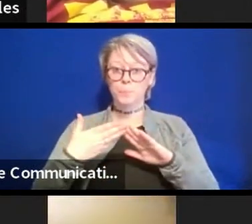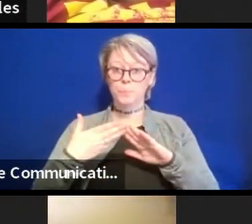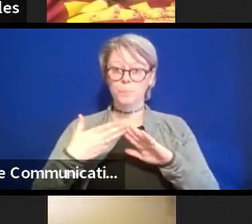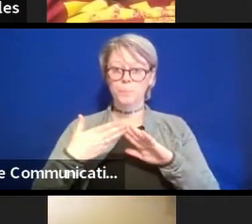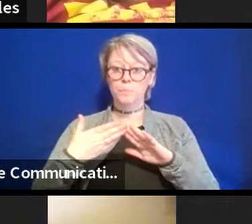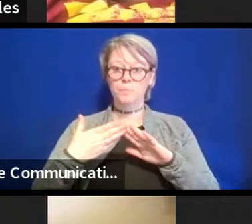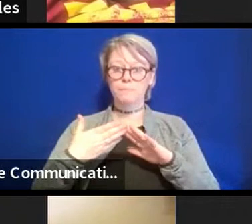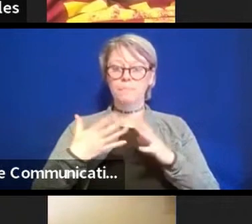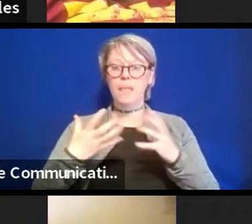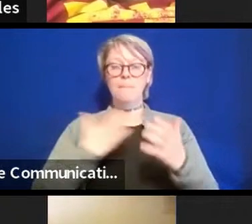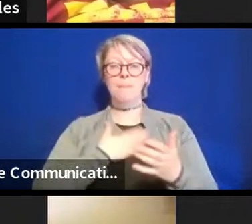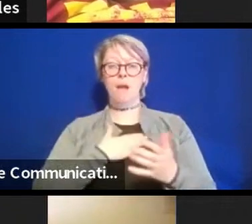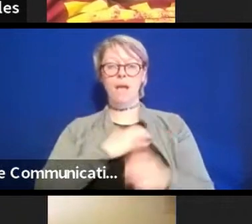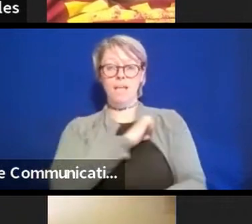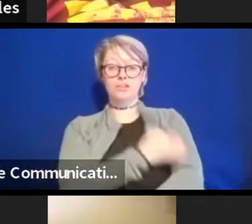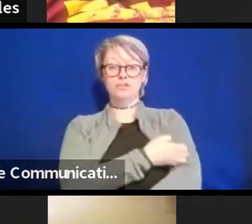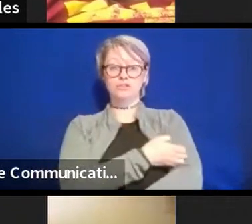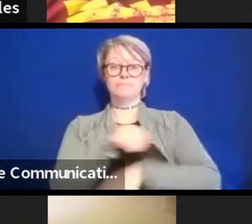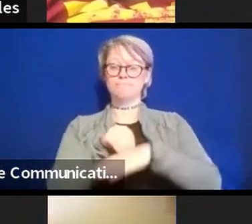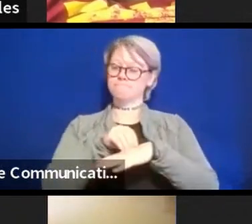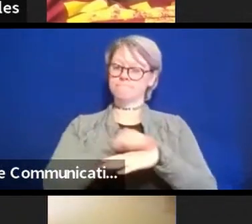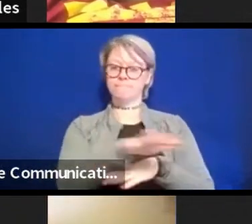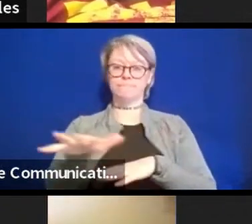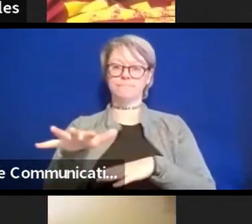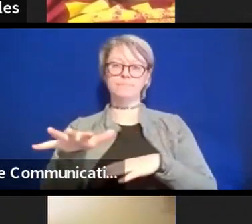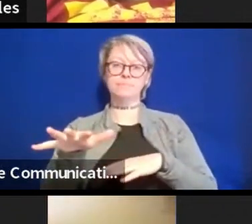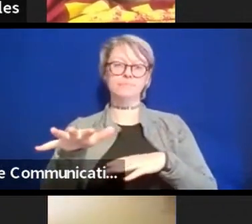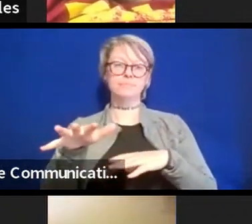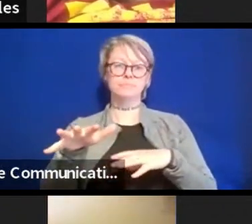any kind of energy I can put into